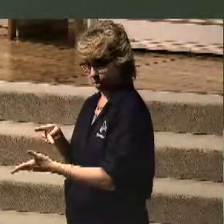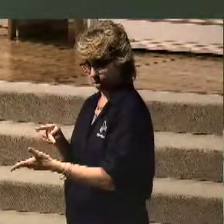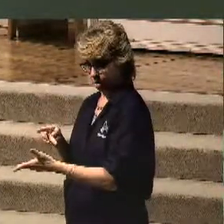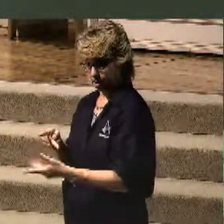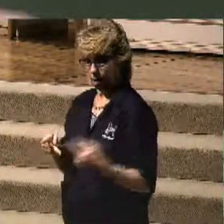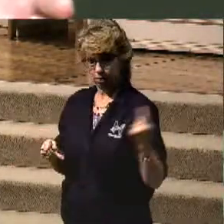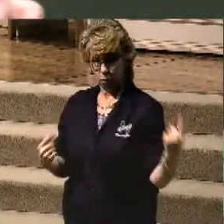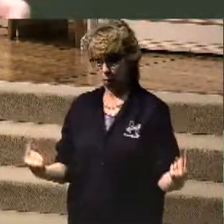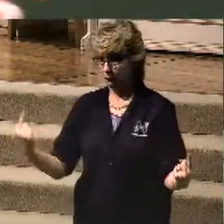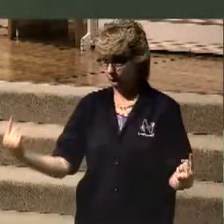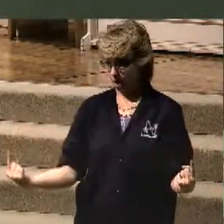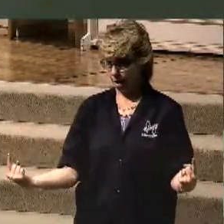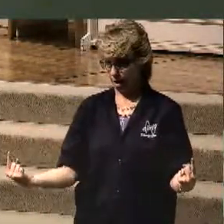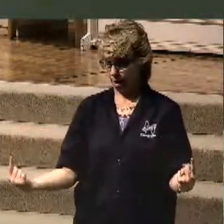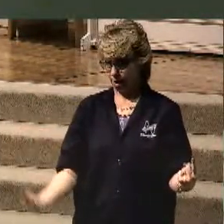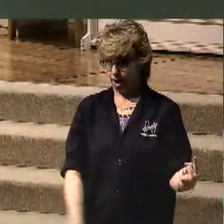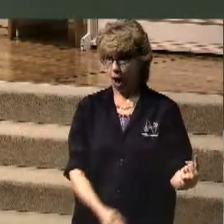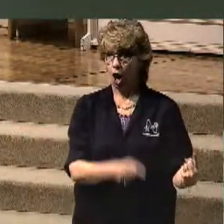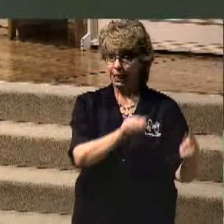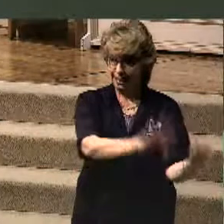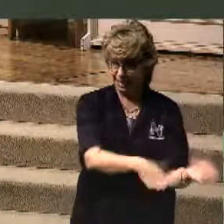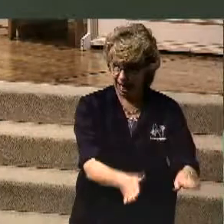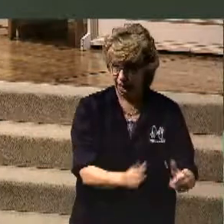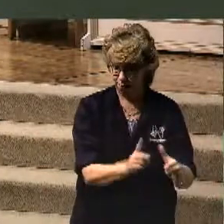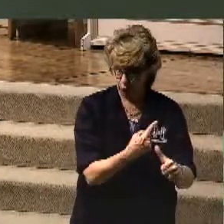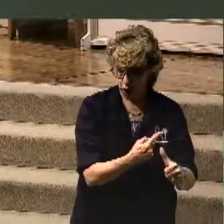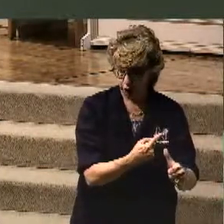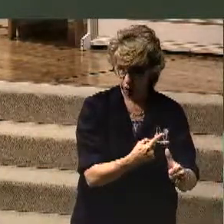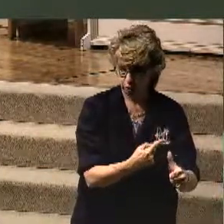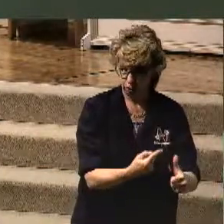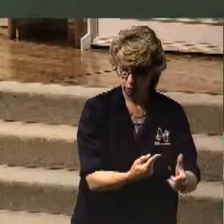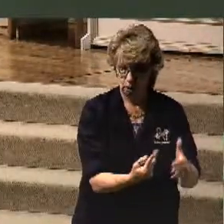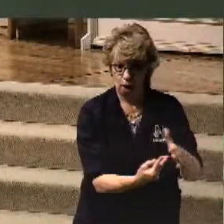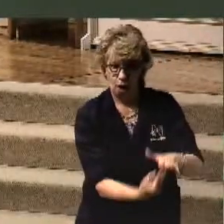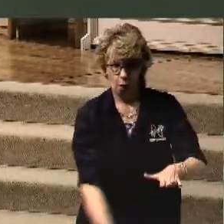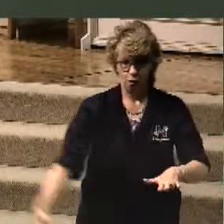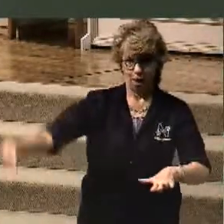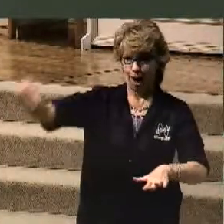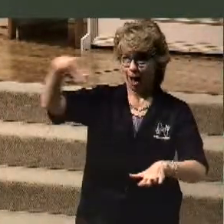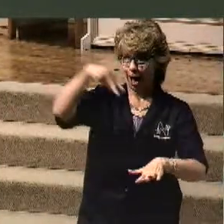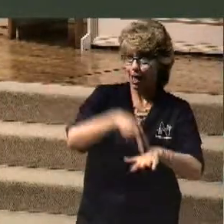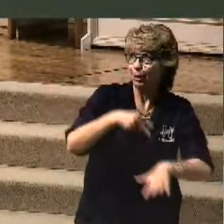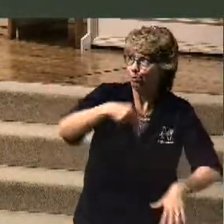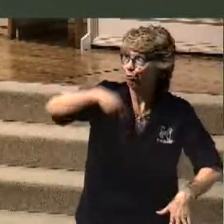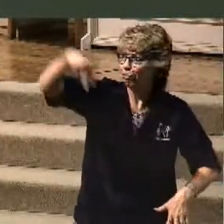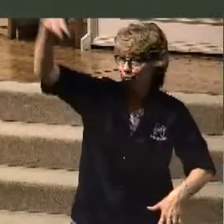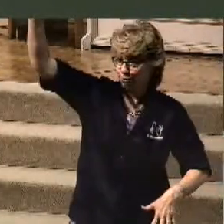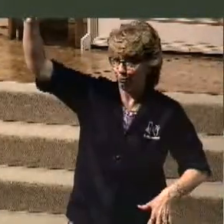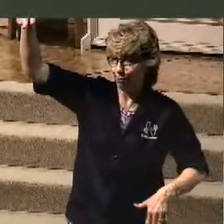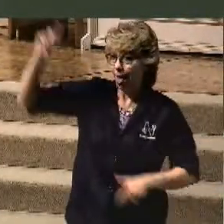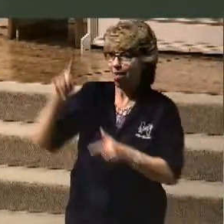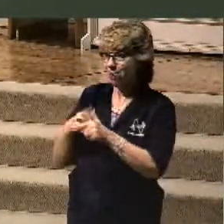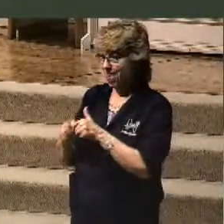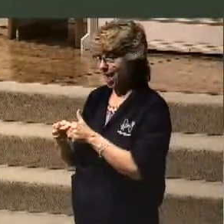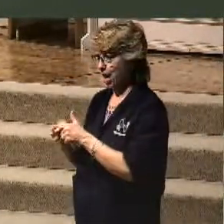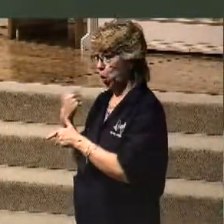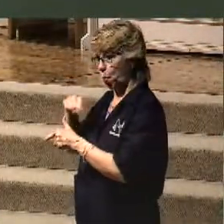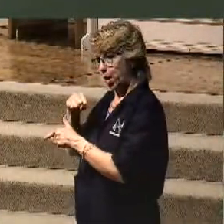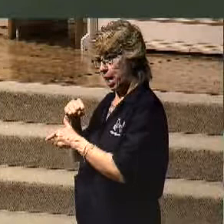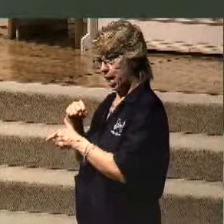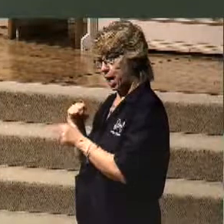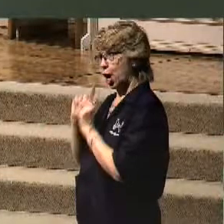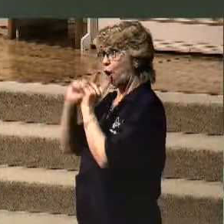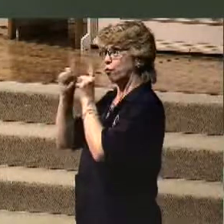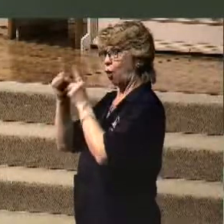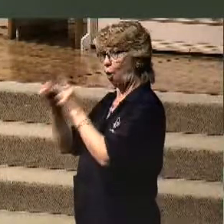sense? And we would go on the last trump, because God's a God of order. Because